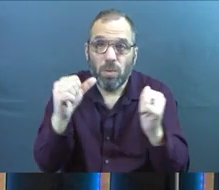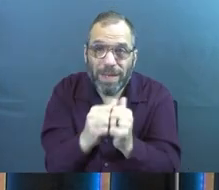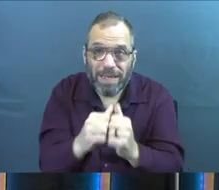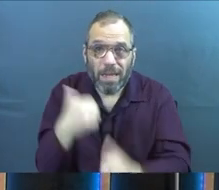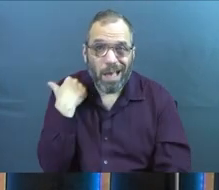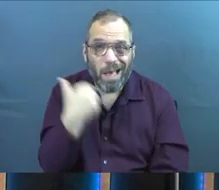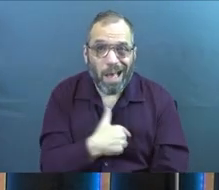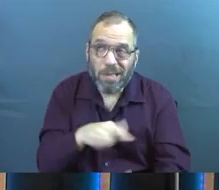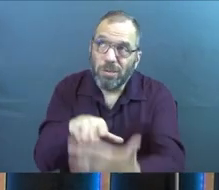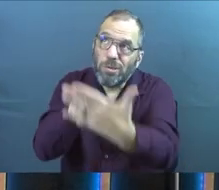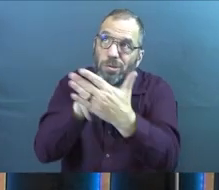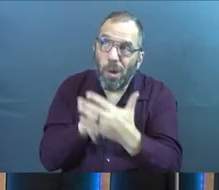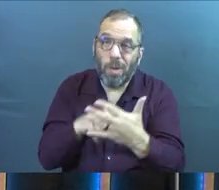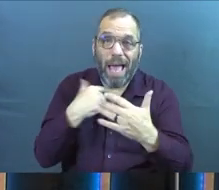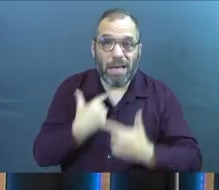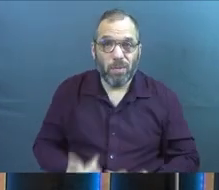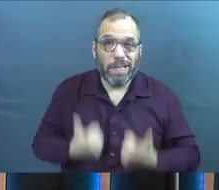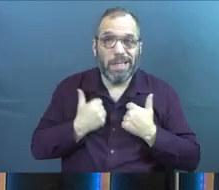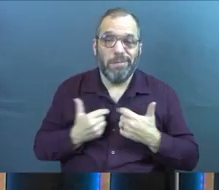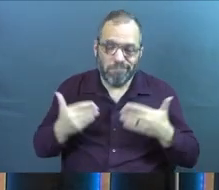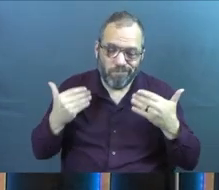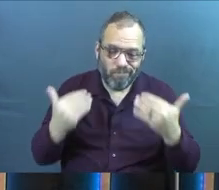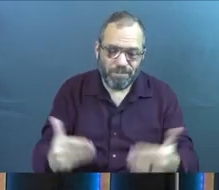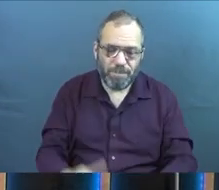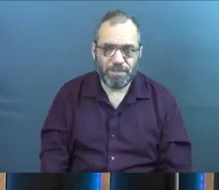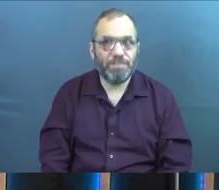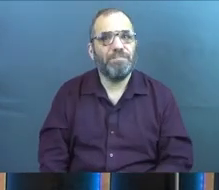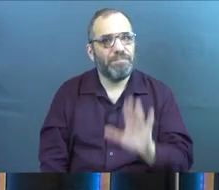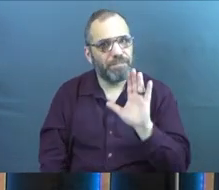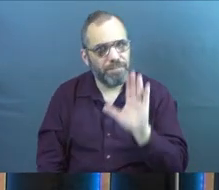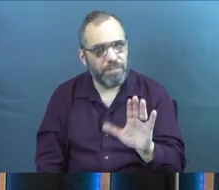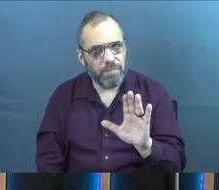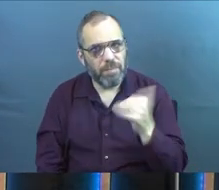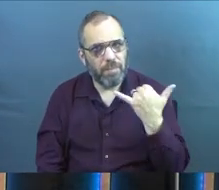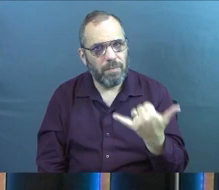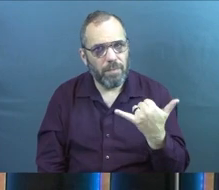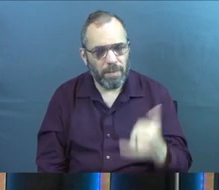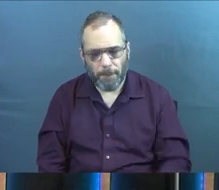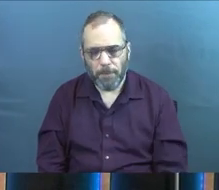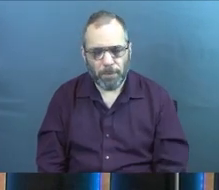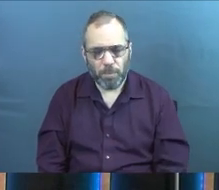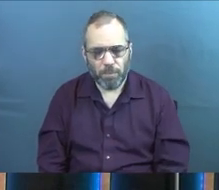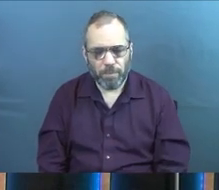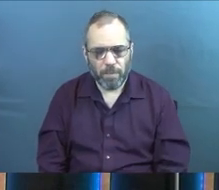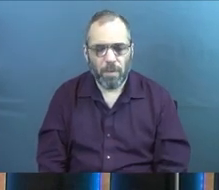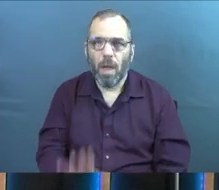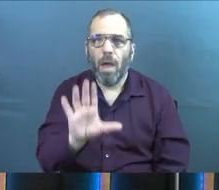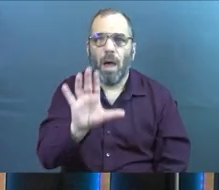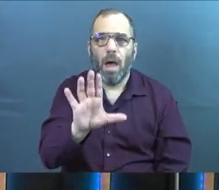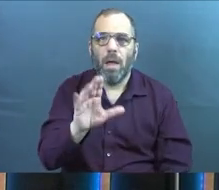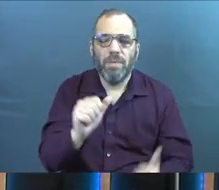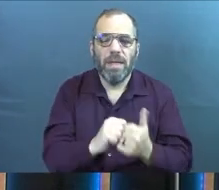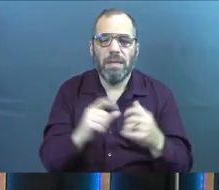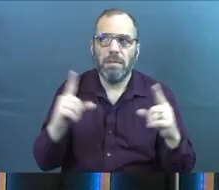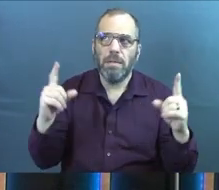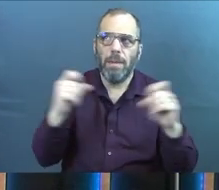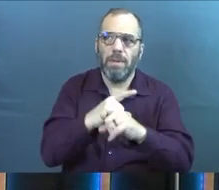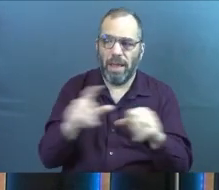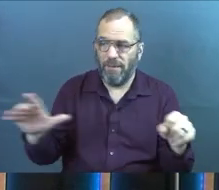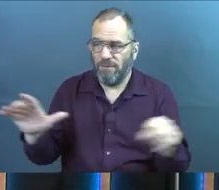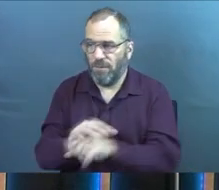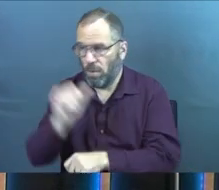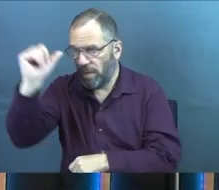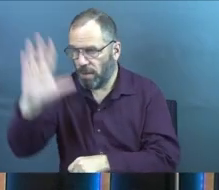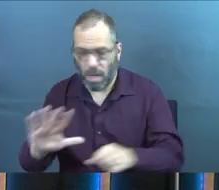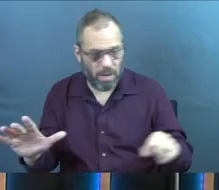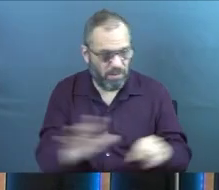showing us, revealing to us as we move forward. So this is what we're going to jump into today. We're going to jump into this complexity of Jesus as fully God